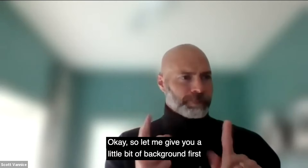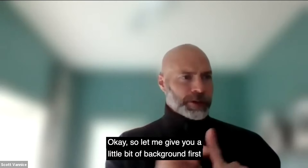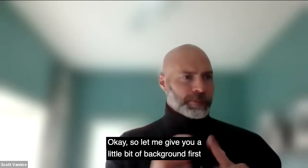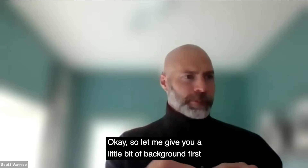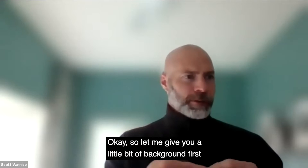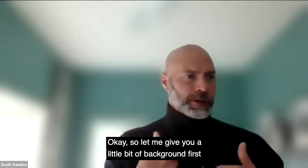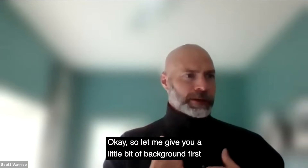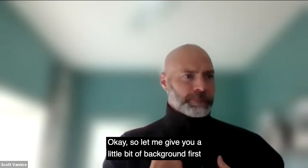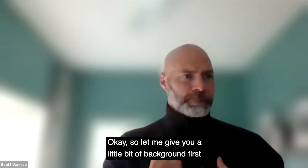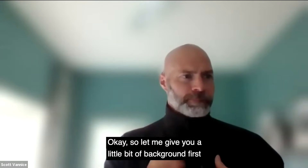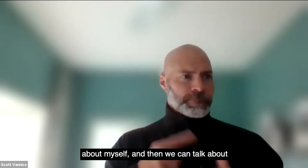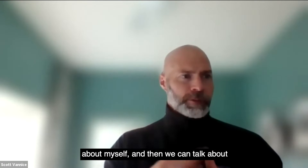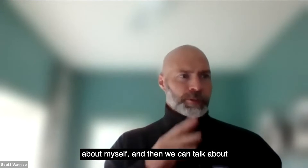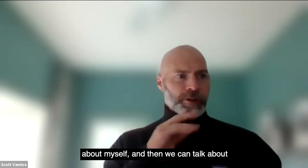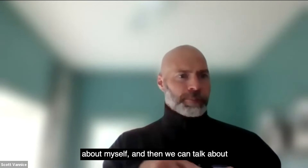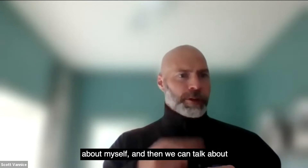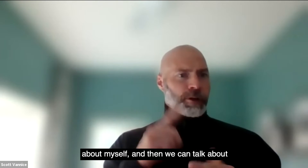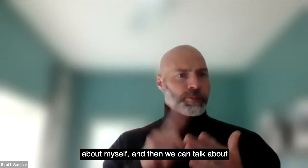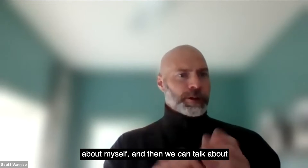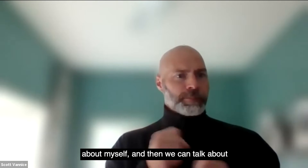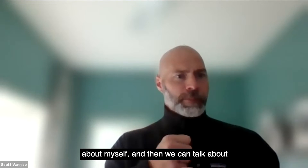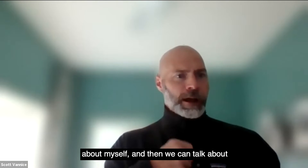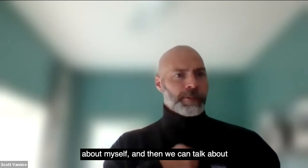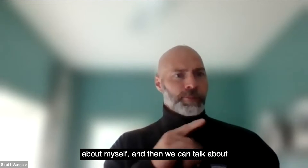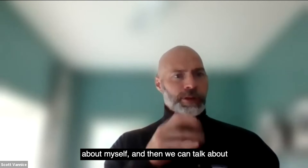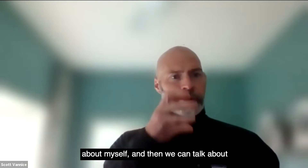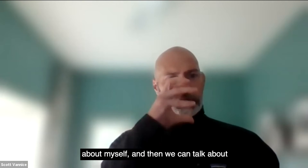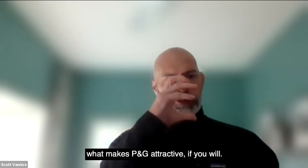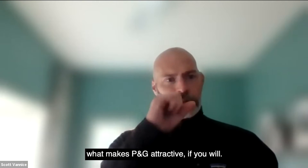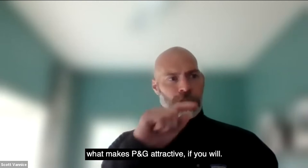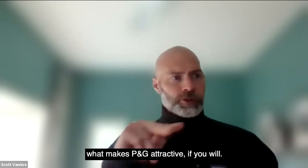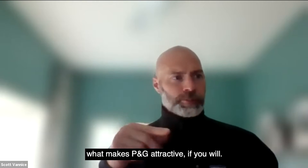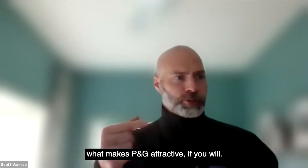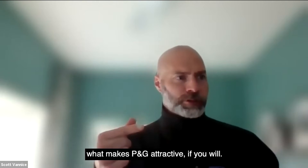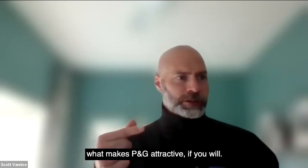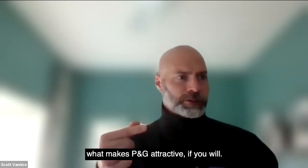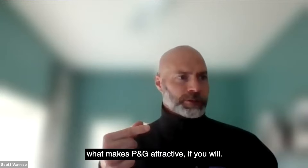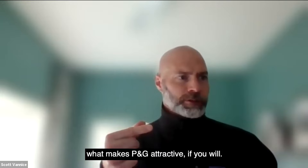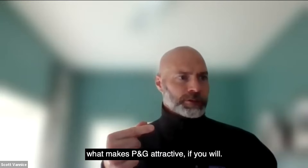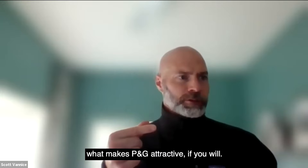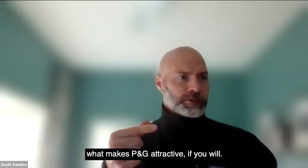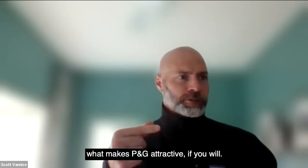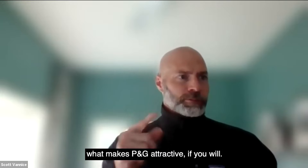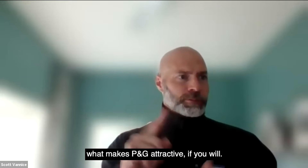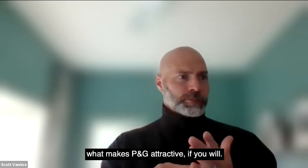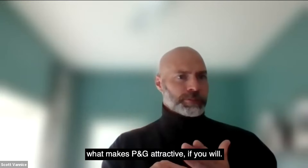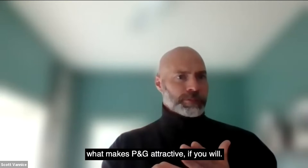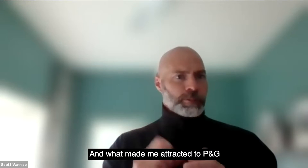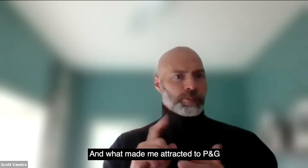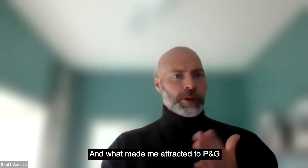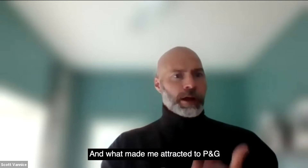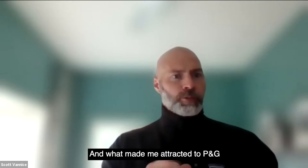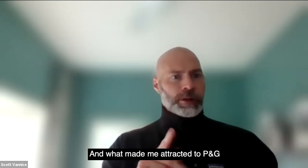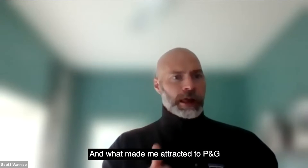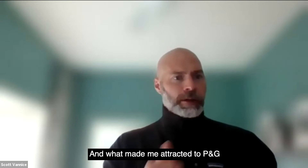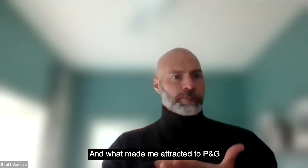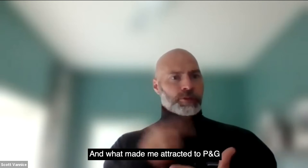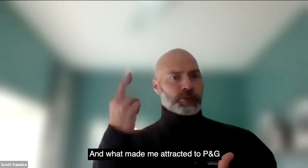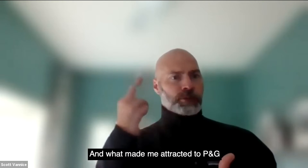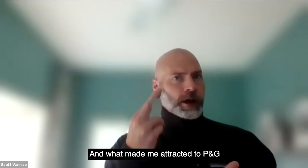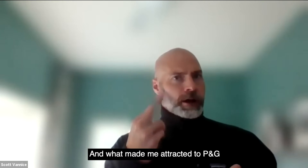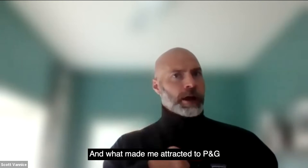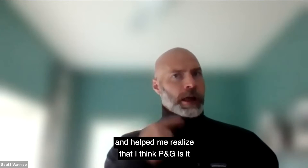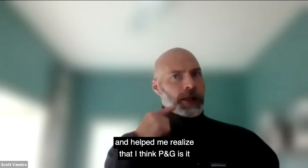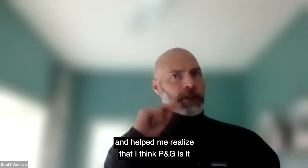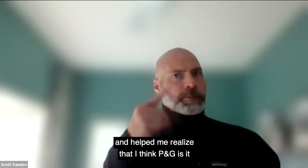let me give you a little bit of background first about myself, and then we can talk about what makes P&G attractive, if you will, what made me attracted